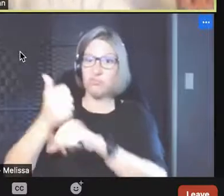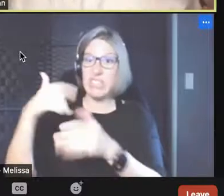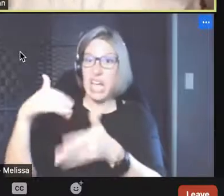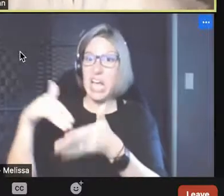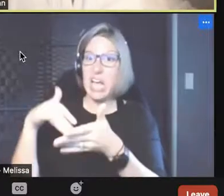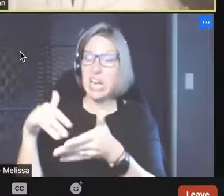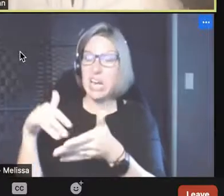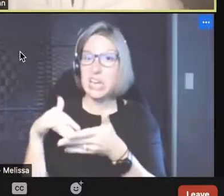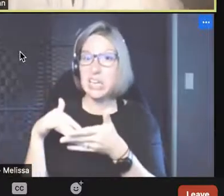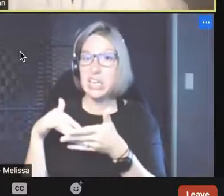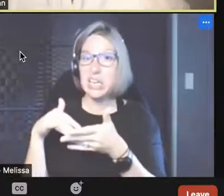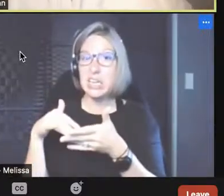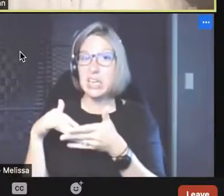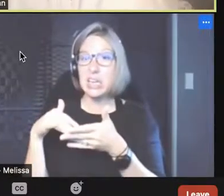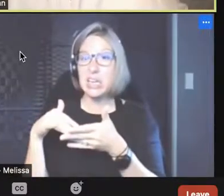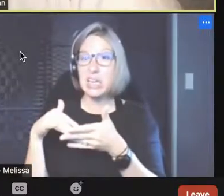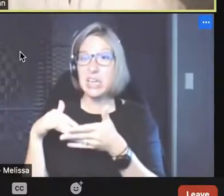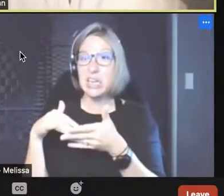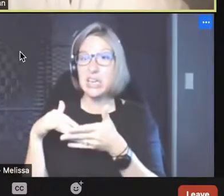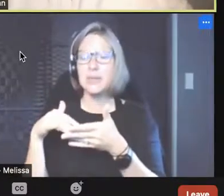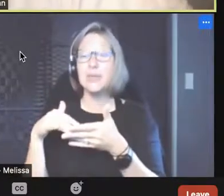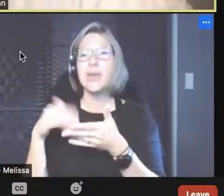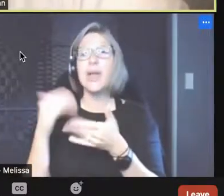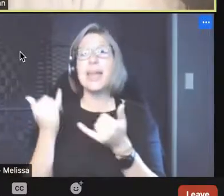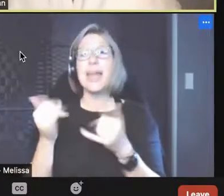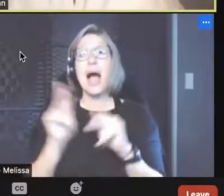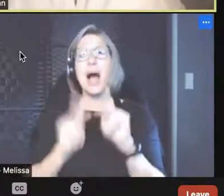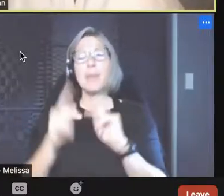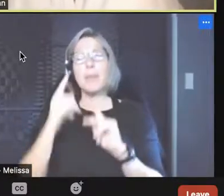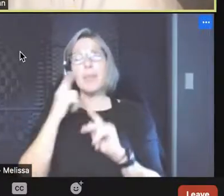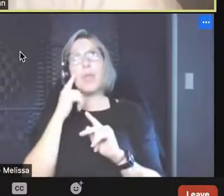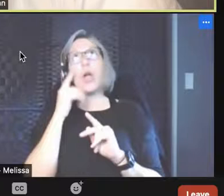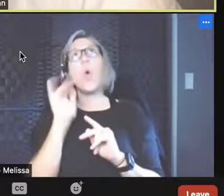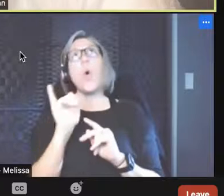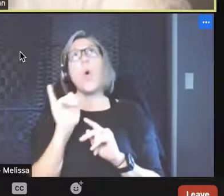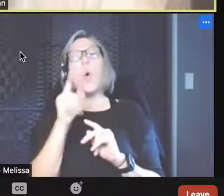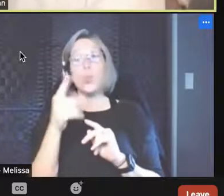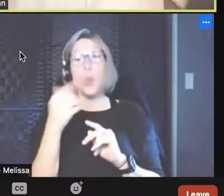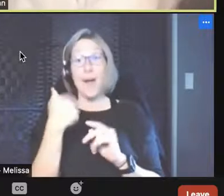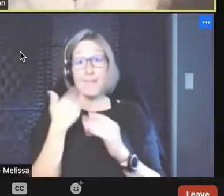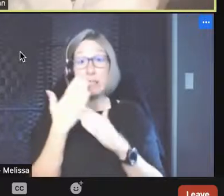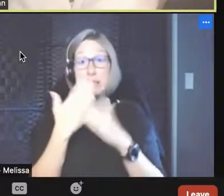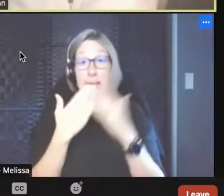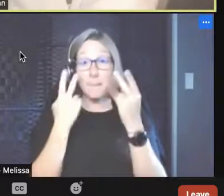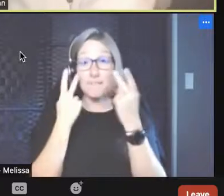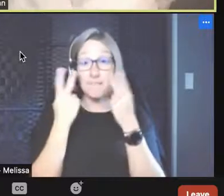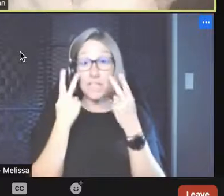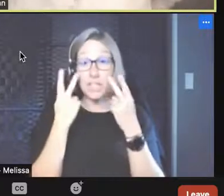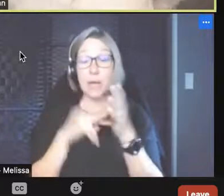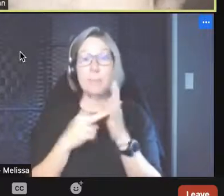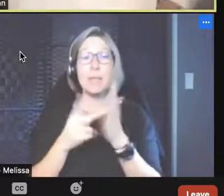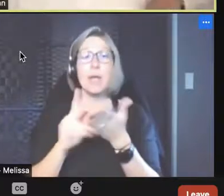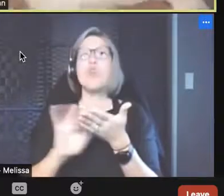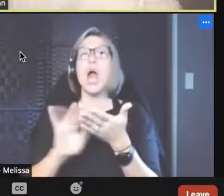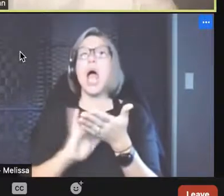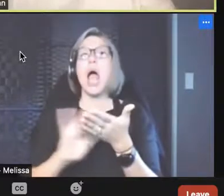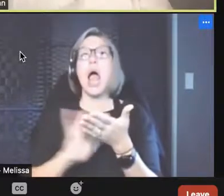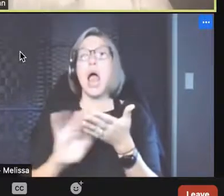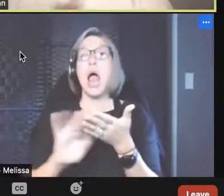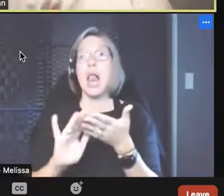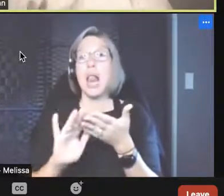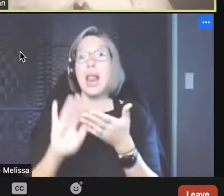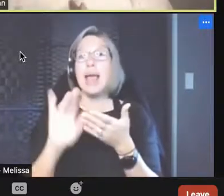thought, well, if you have any amount of vision, now the opposite is true. You only get Braille instruction if you have no usable vision, because